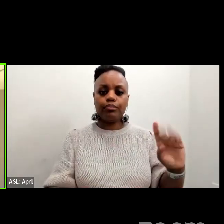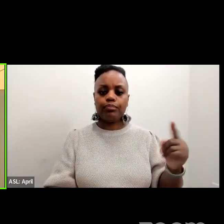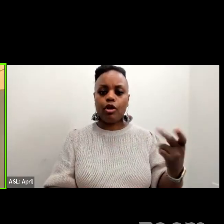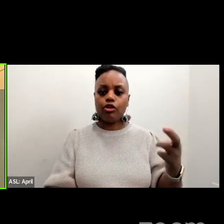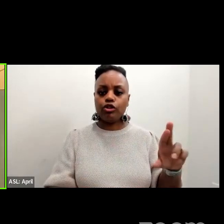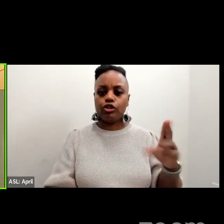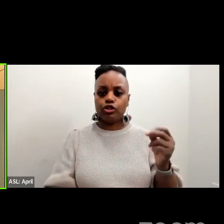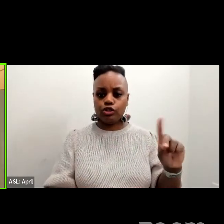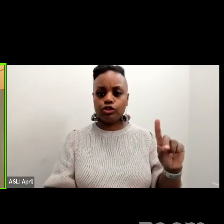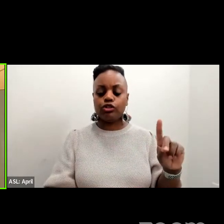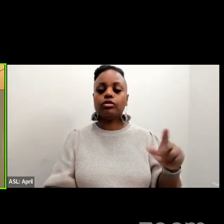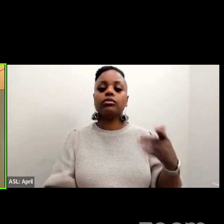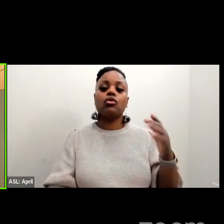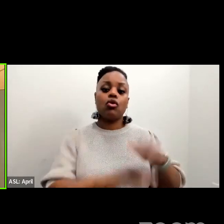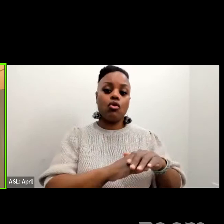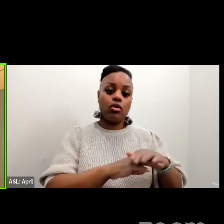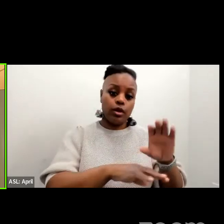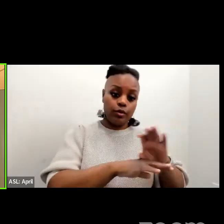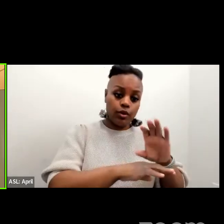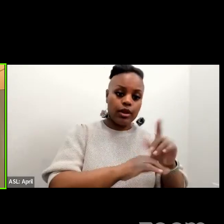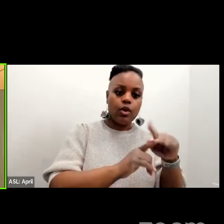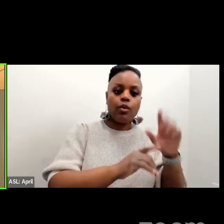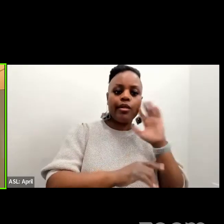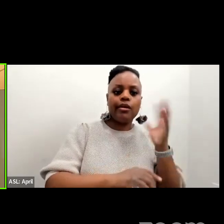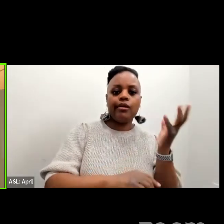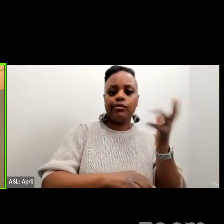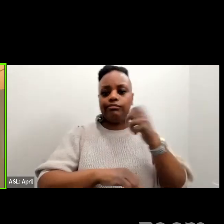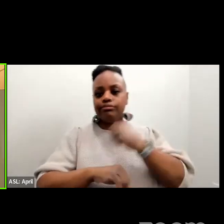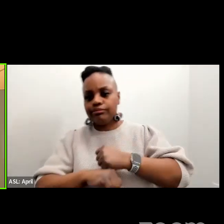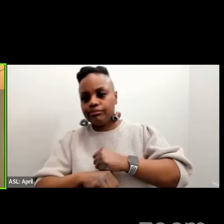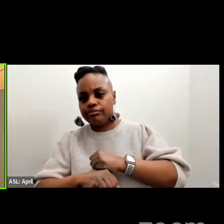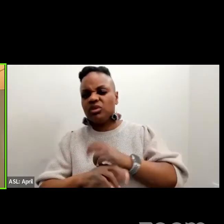you, and congratulations on this great book.